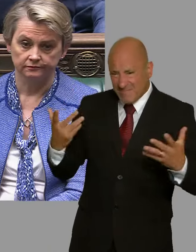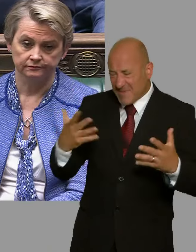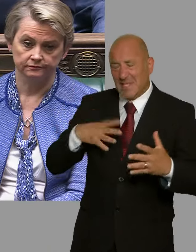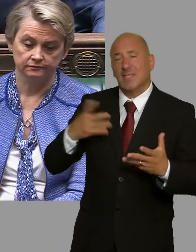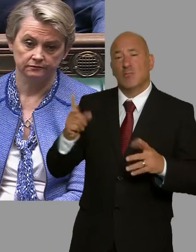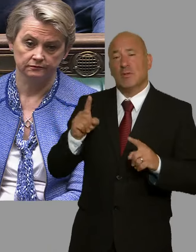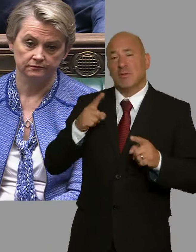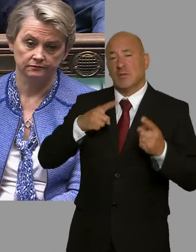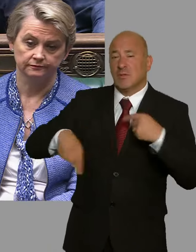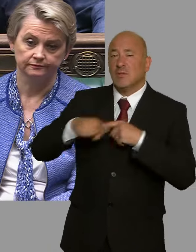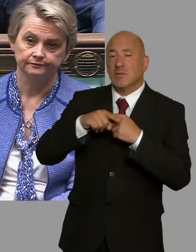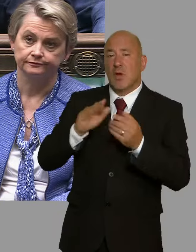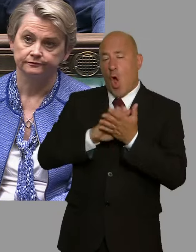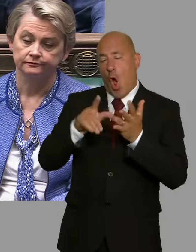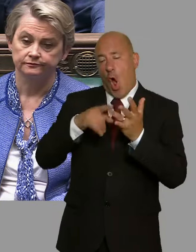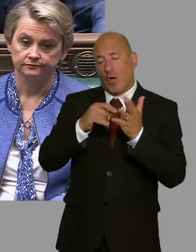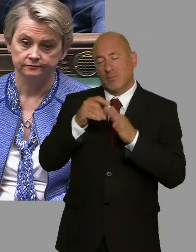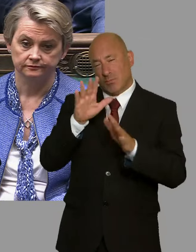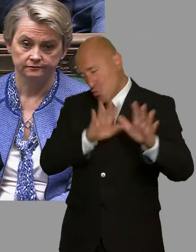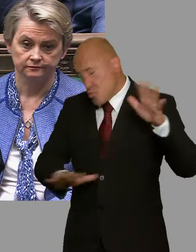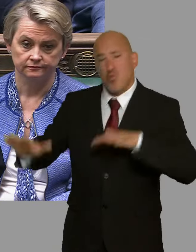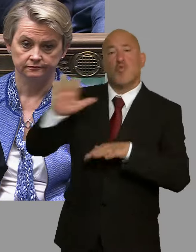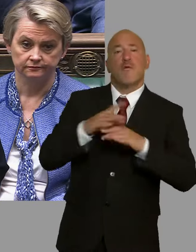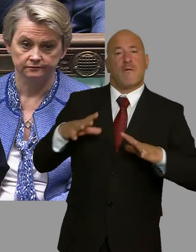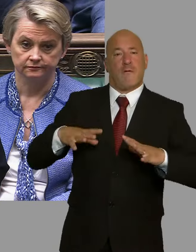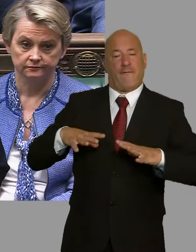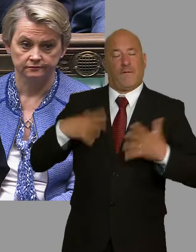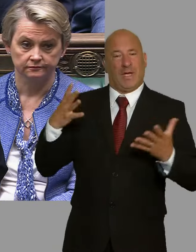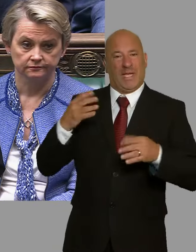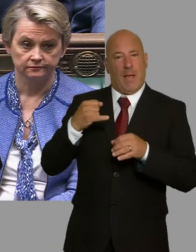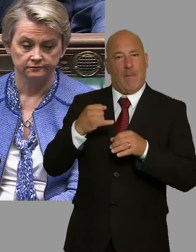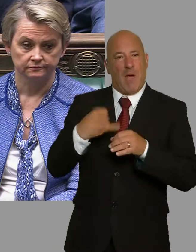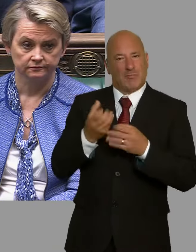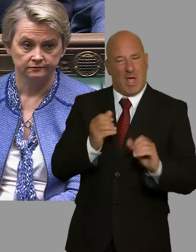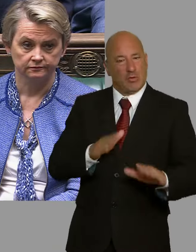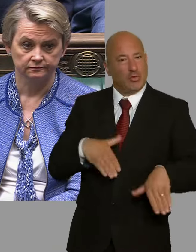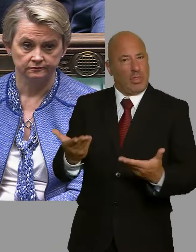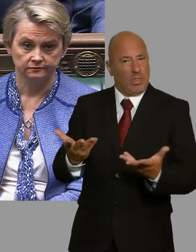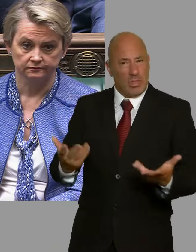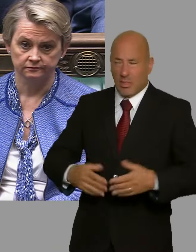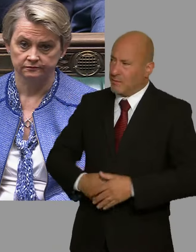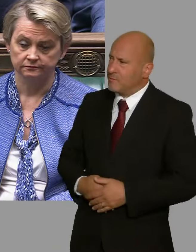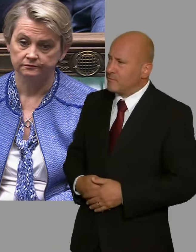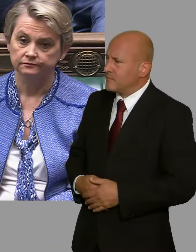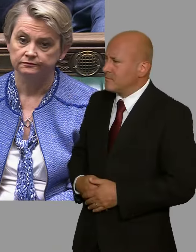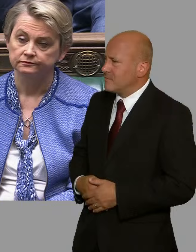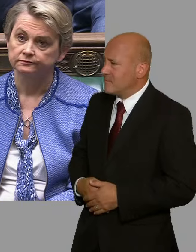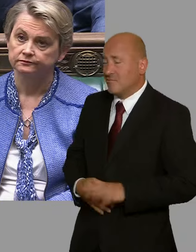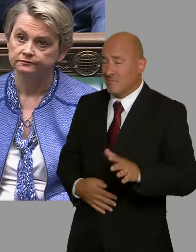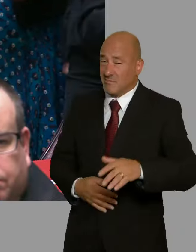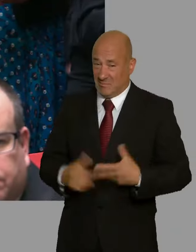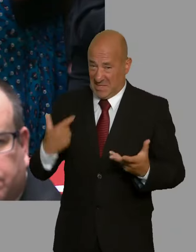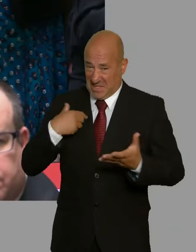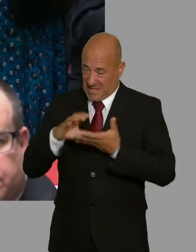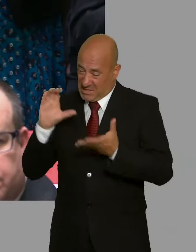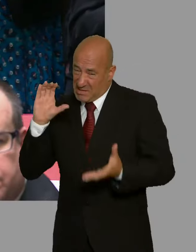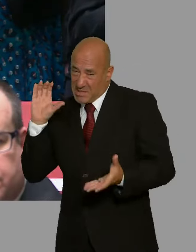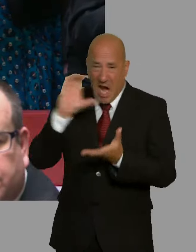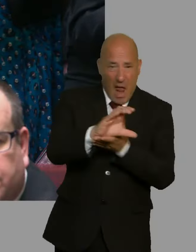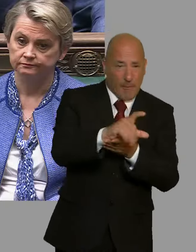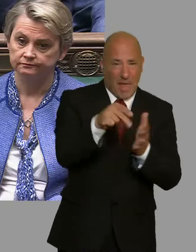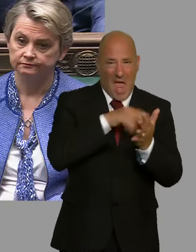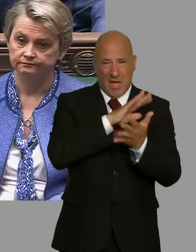and we're beginning to see the results of that. I accept the point he makes, and we will look again to make sure the money is properly used